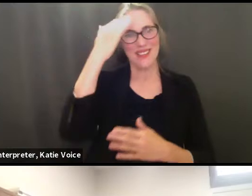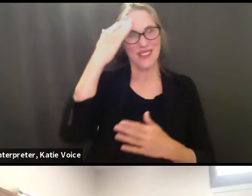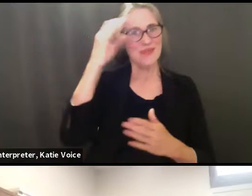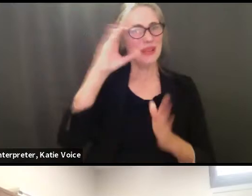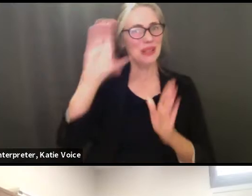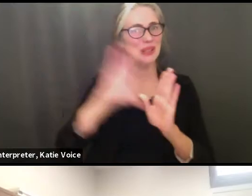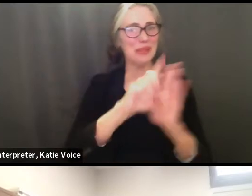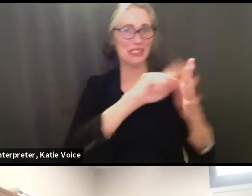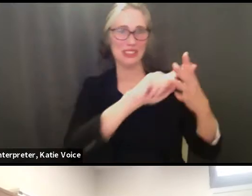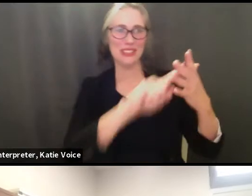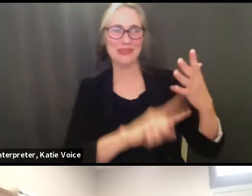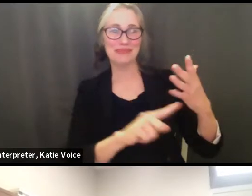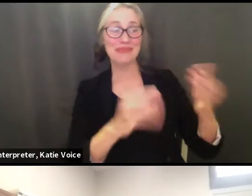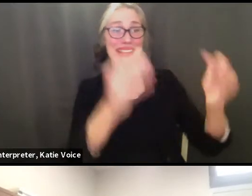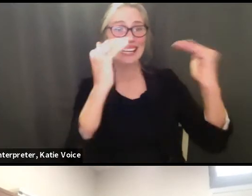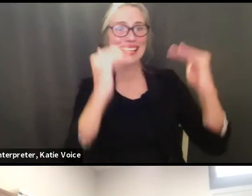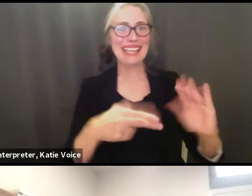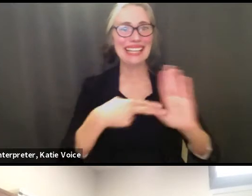Next slide.